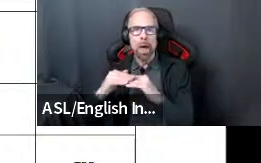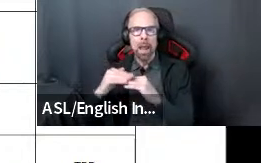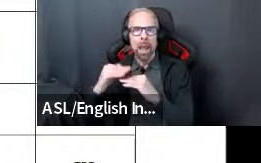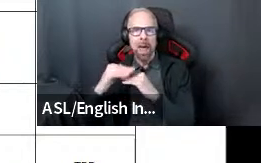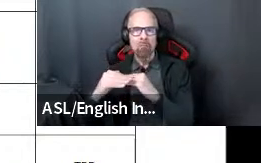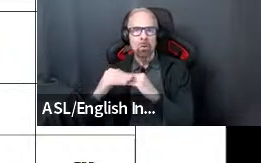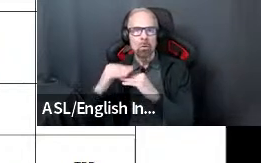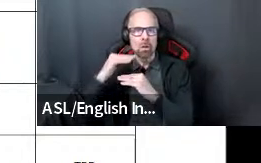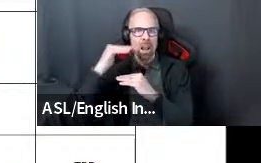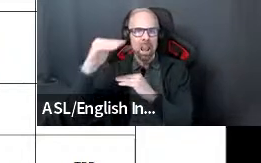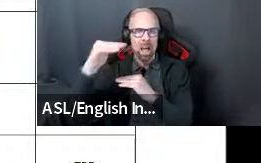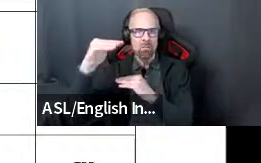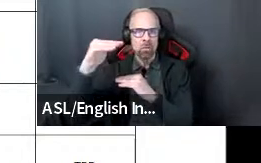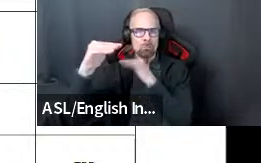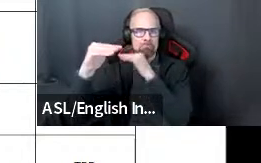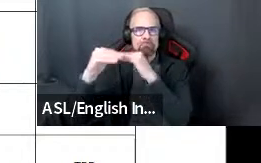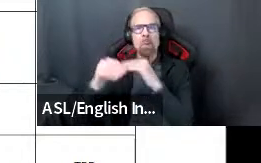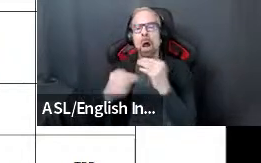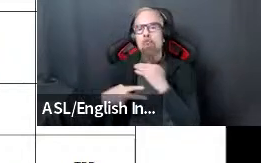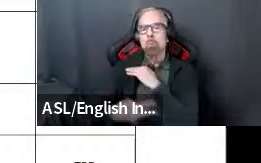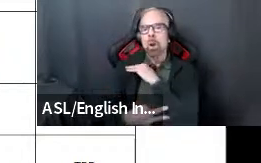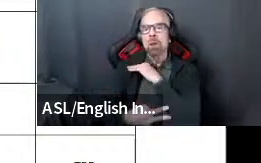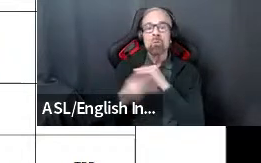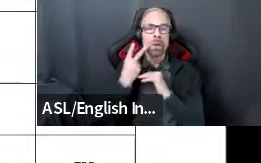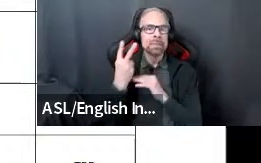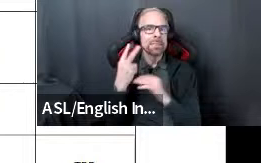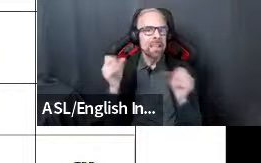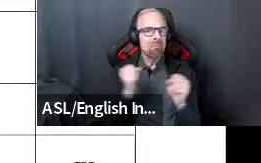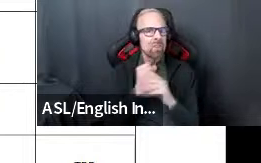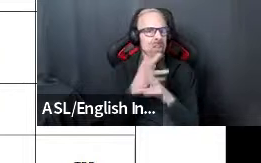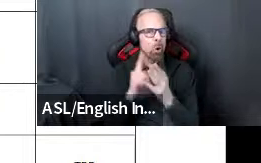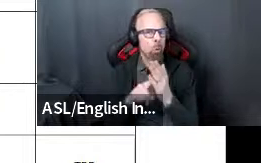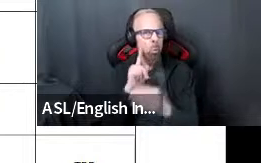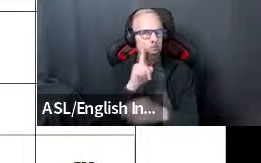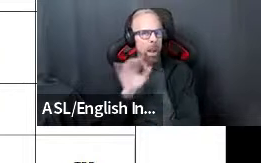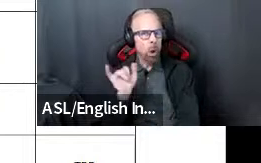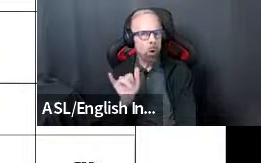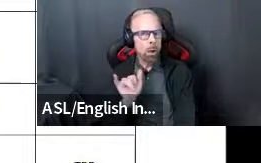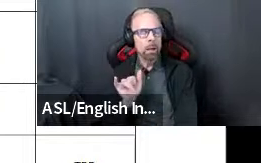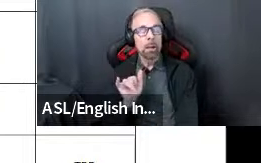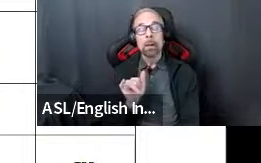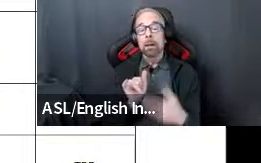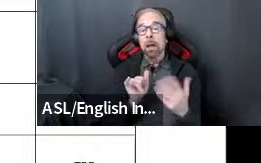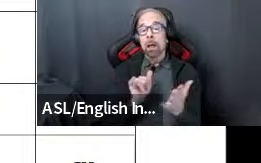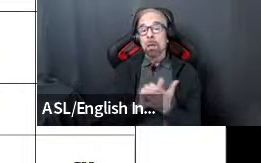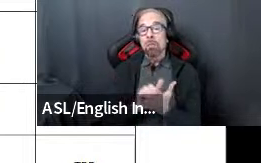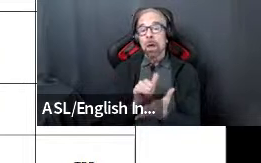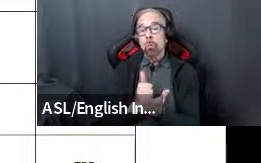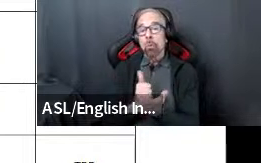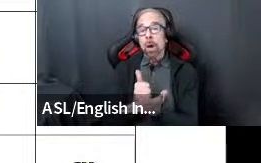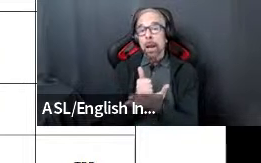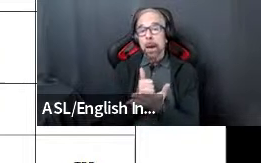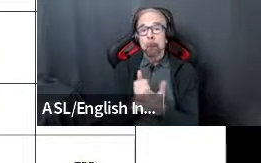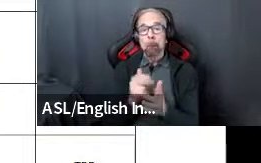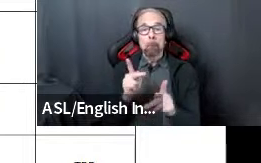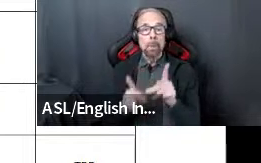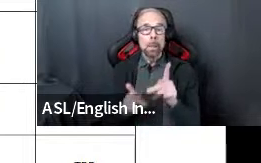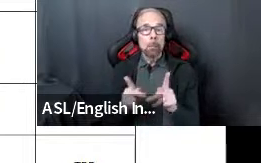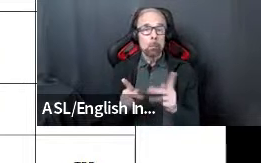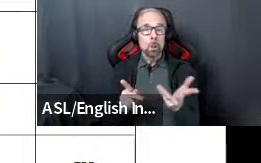could see visually, what is this going to look like? That would help people